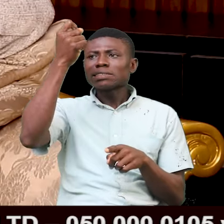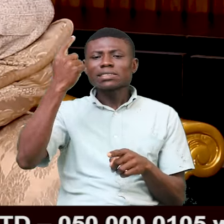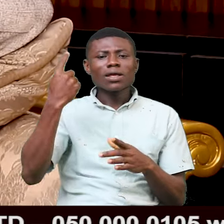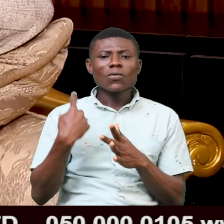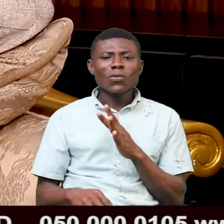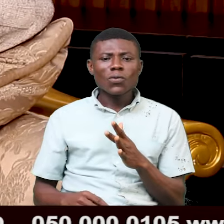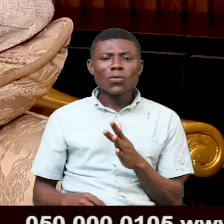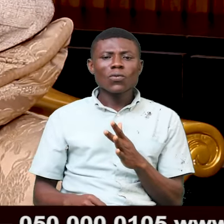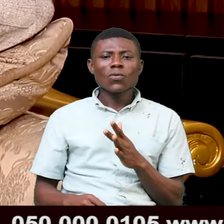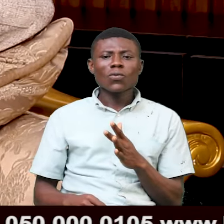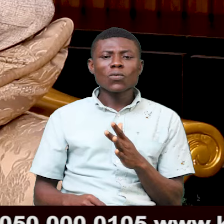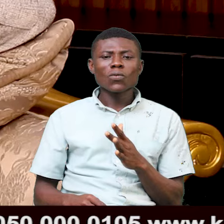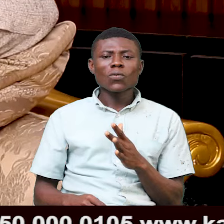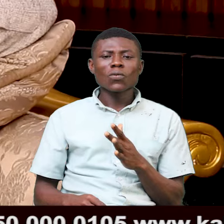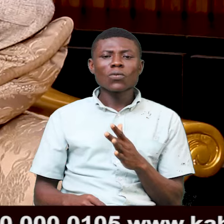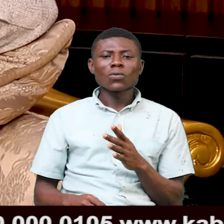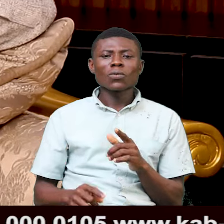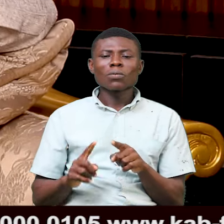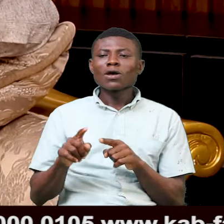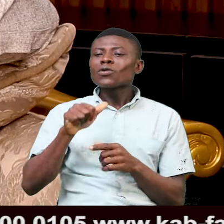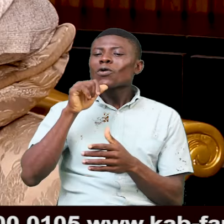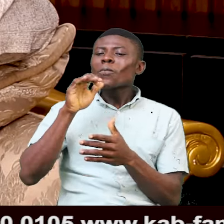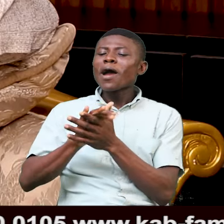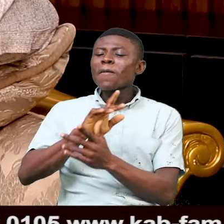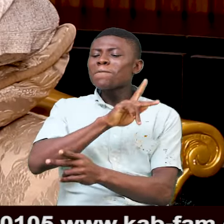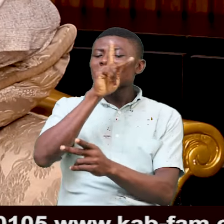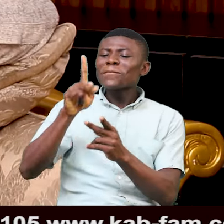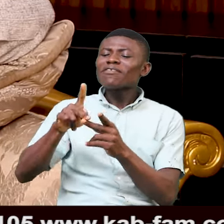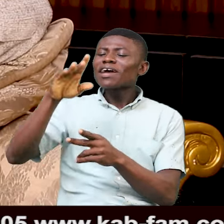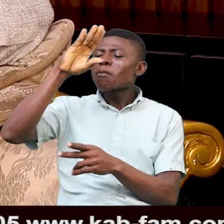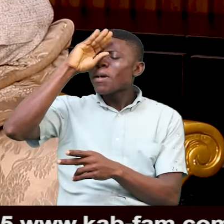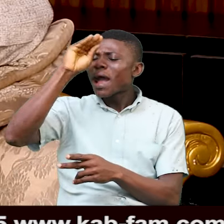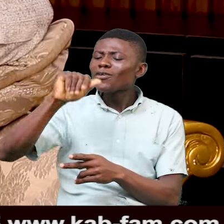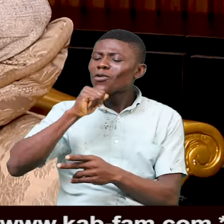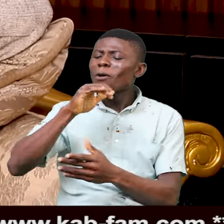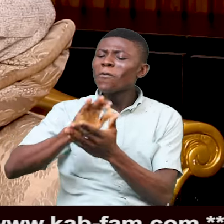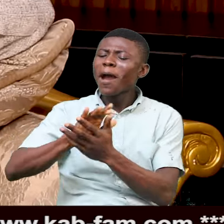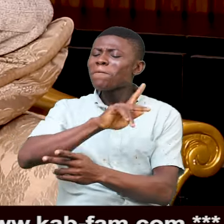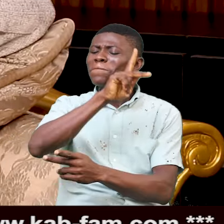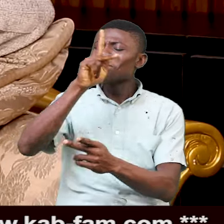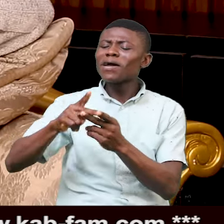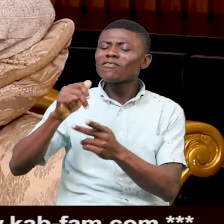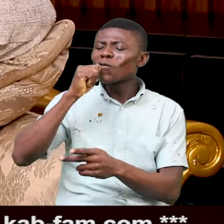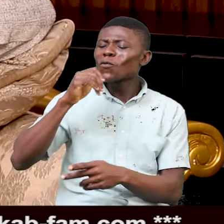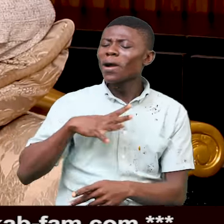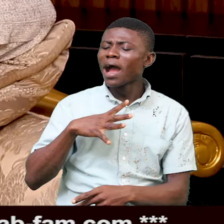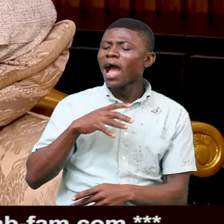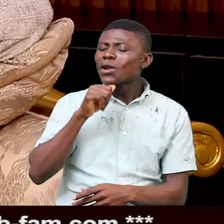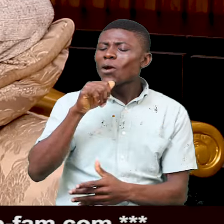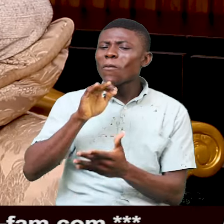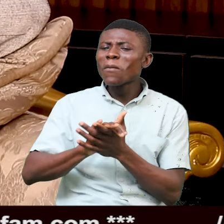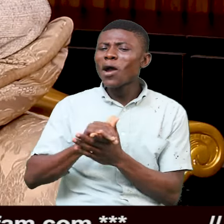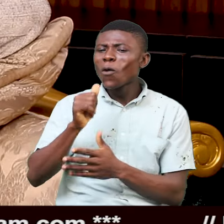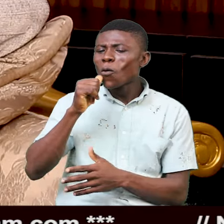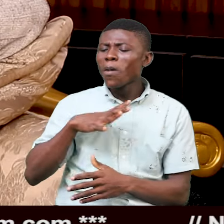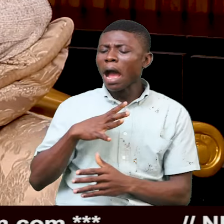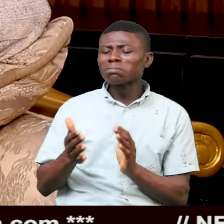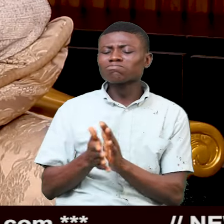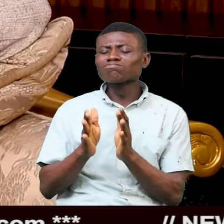said, you don't marry a perfect man. Okay. You don't marry. Won't worry Bema wedding. Won't worry